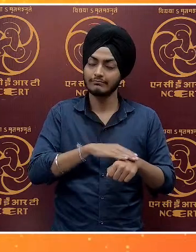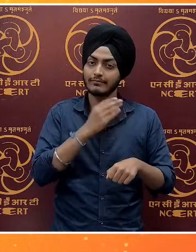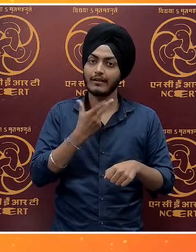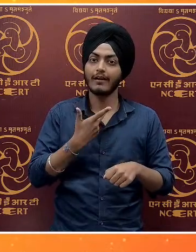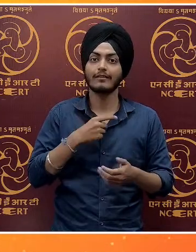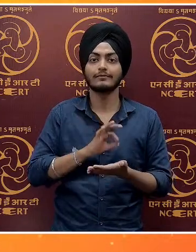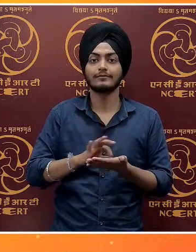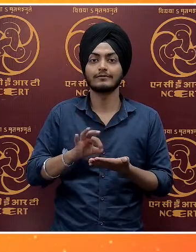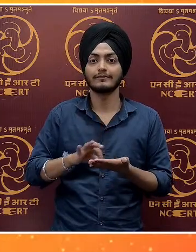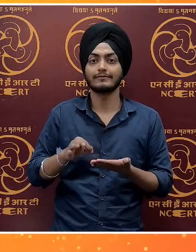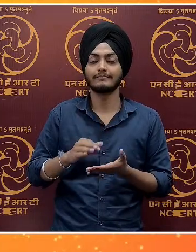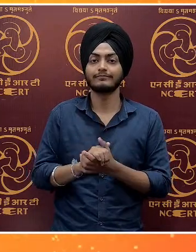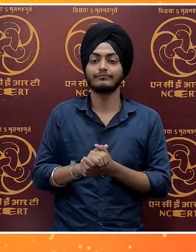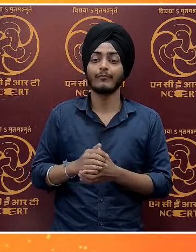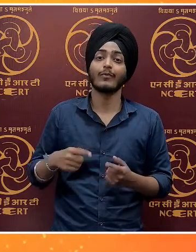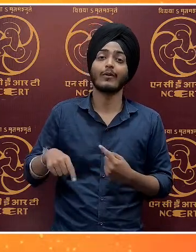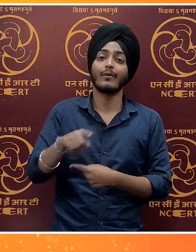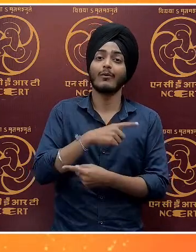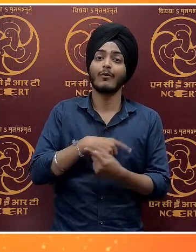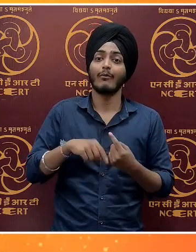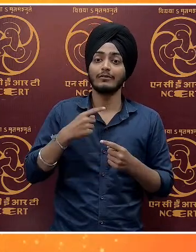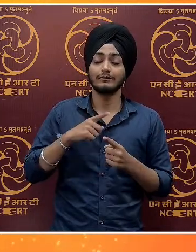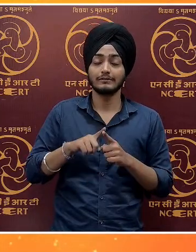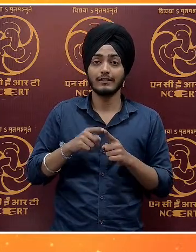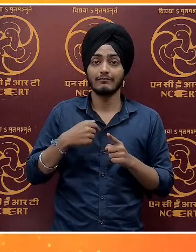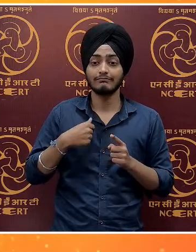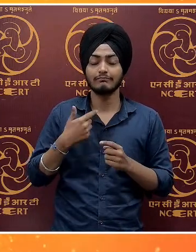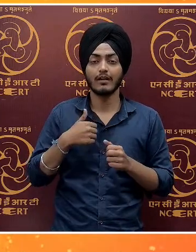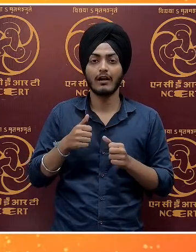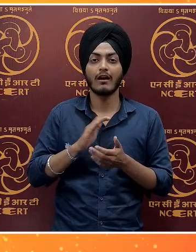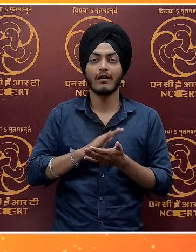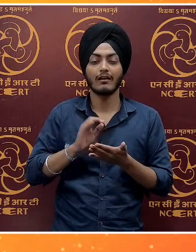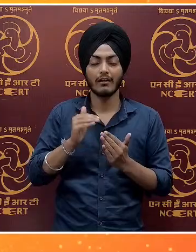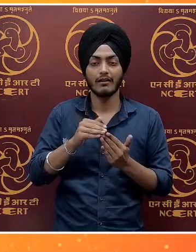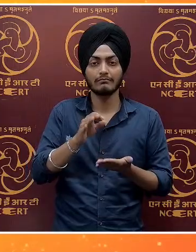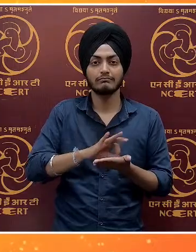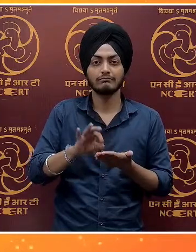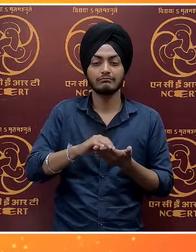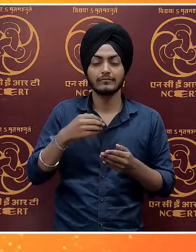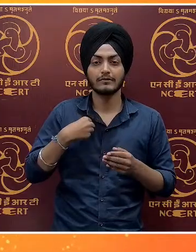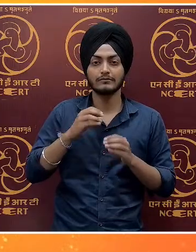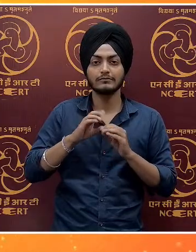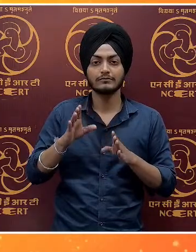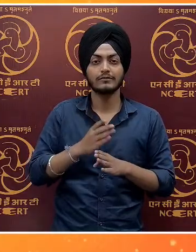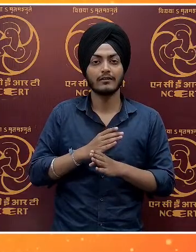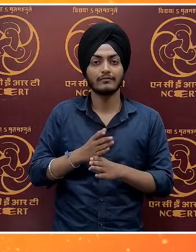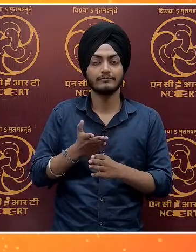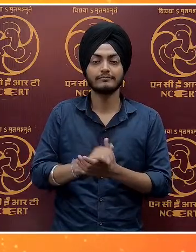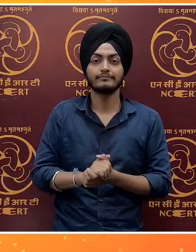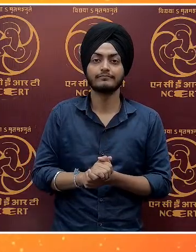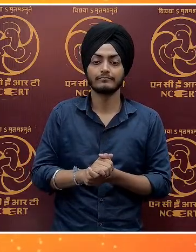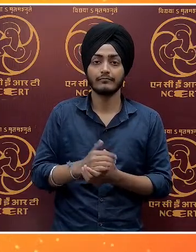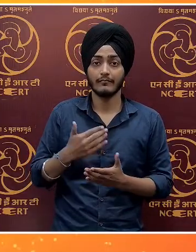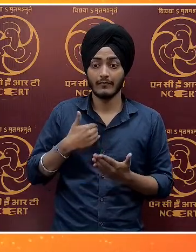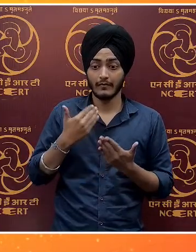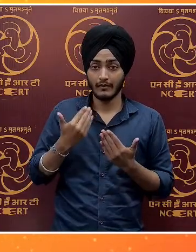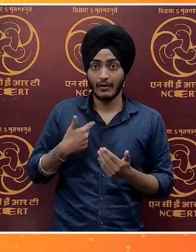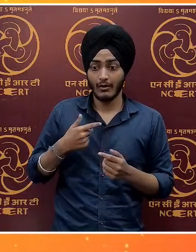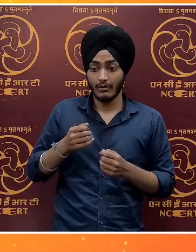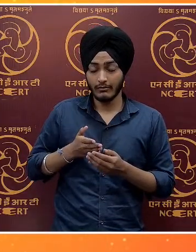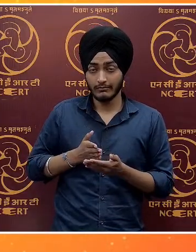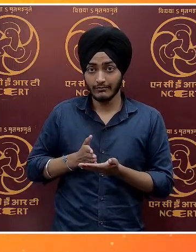And now I request you to kindly share the homework and modified homework with all of us. Yes, definitely. Before moving towards the homework and